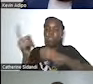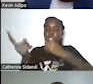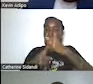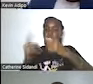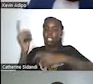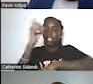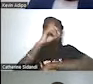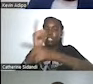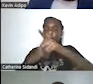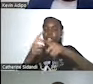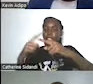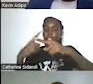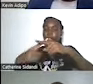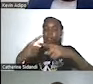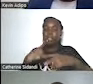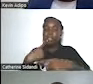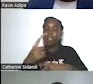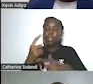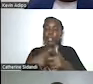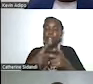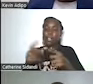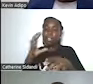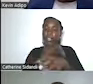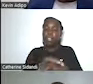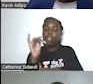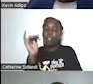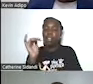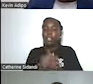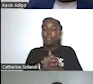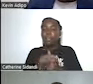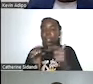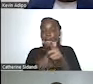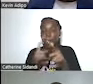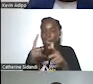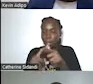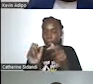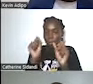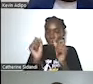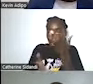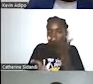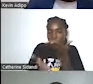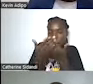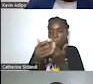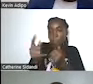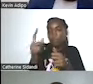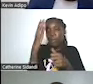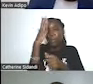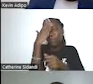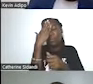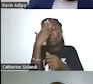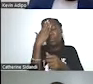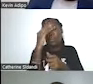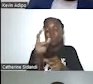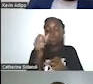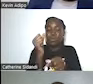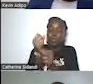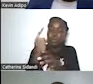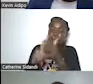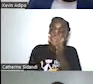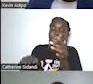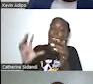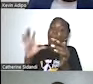times 100. You get that rate. Then now will help you know why are people getting absent. Remember, absenteeism is out